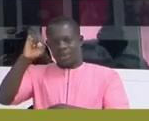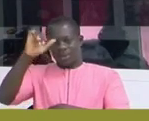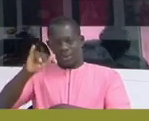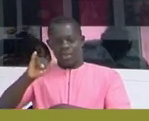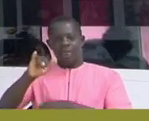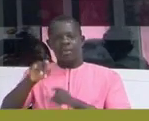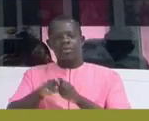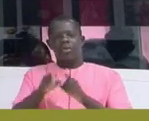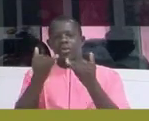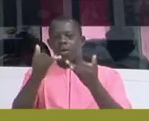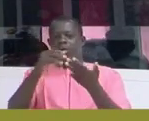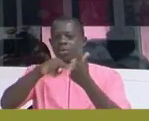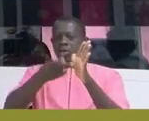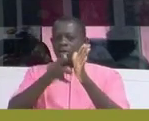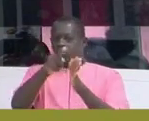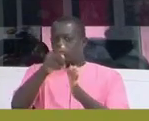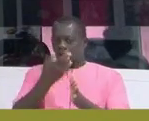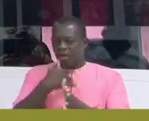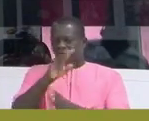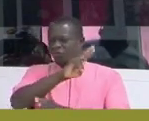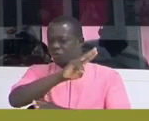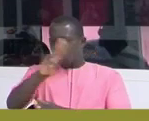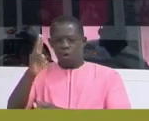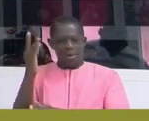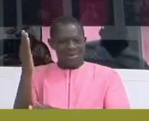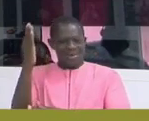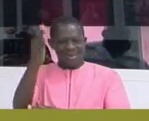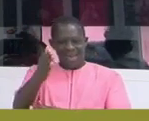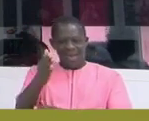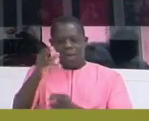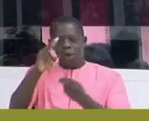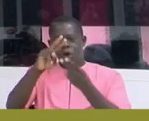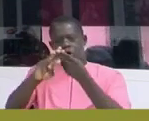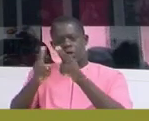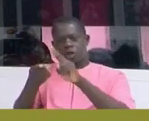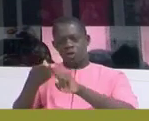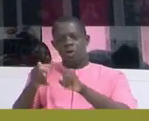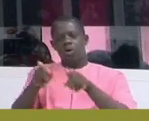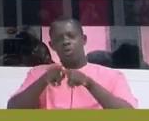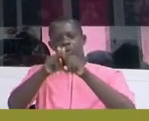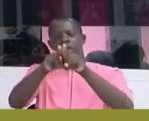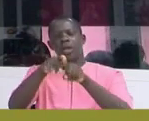for? direct connection with Samba's company. Correct.